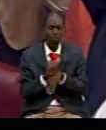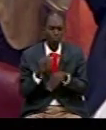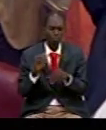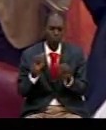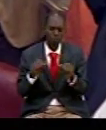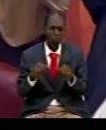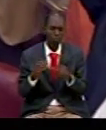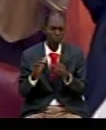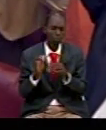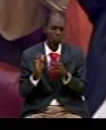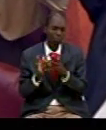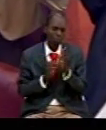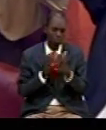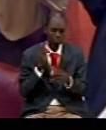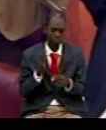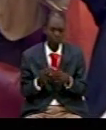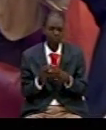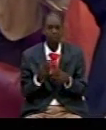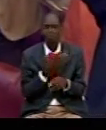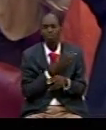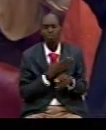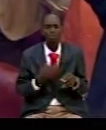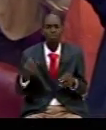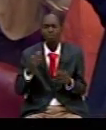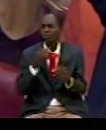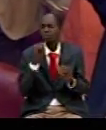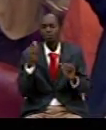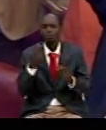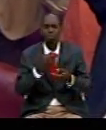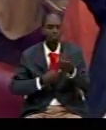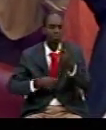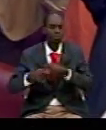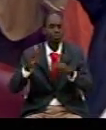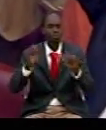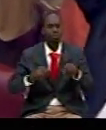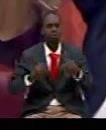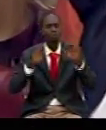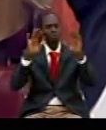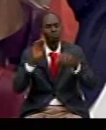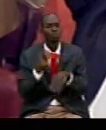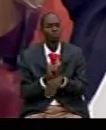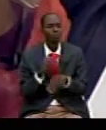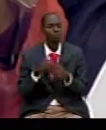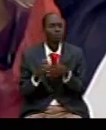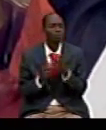Incomprehensible miracle. An irreversible miracle.